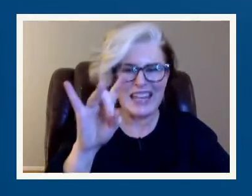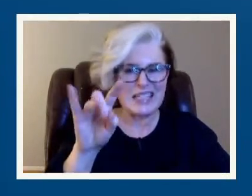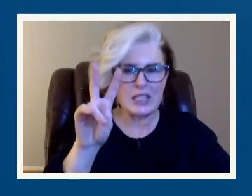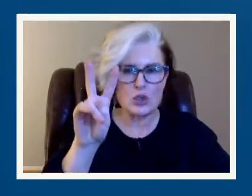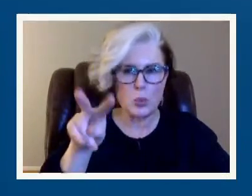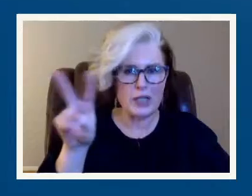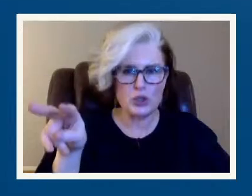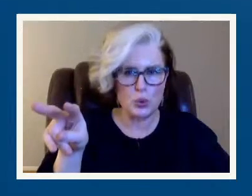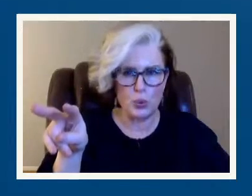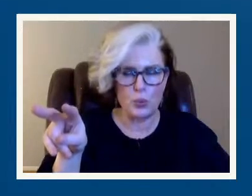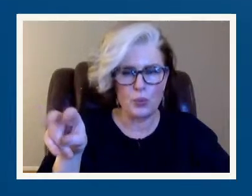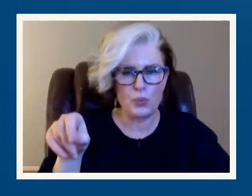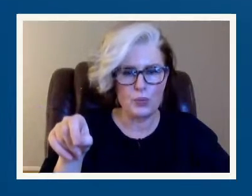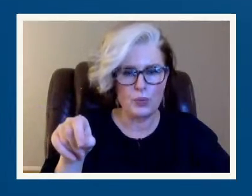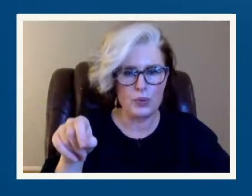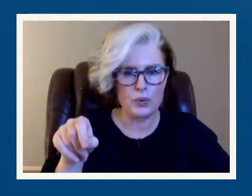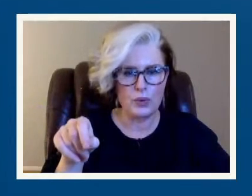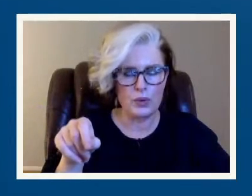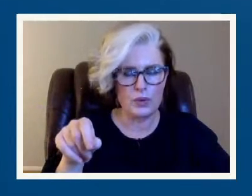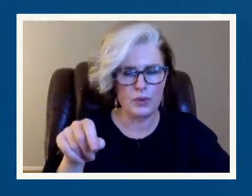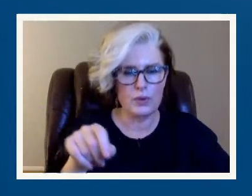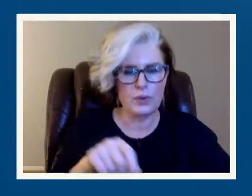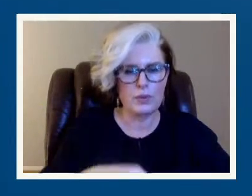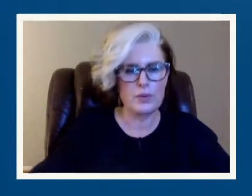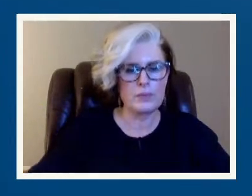And listen,